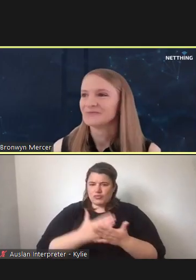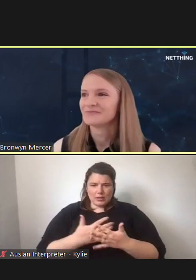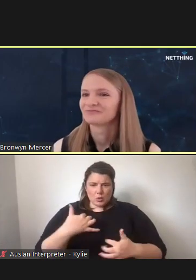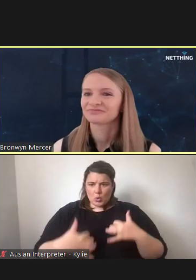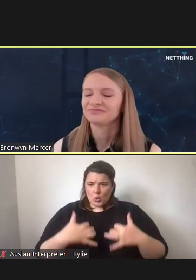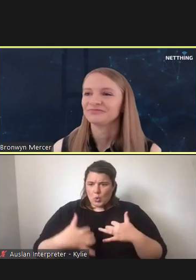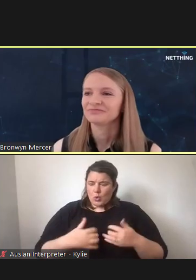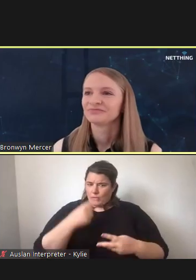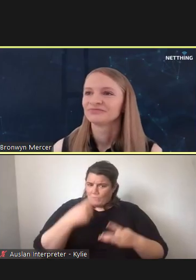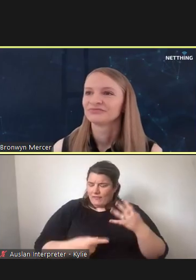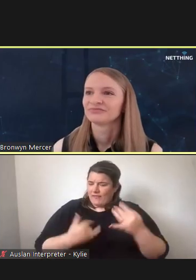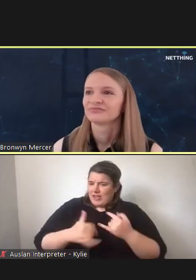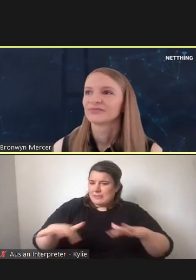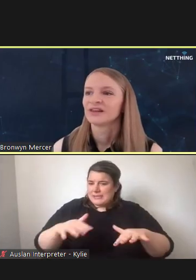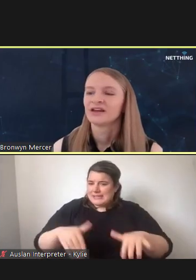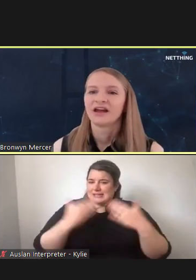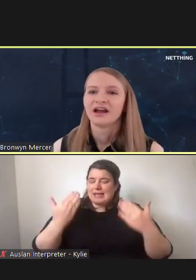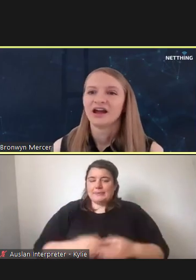sessions.